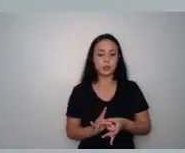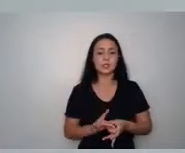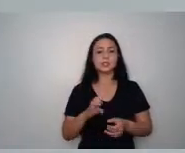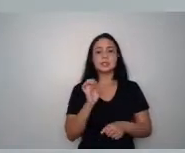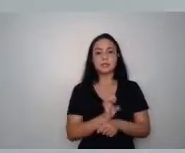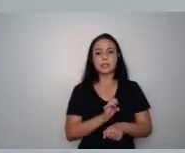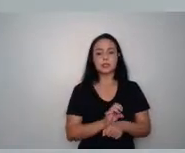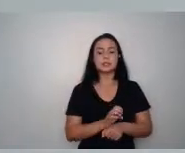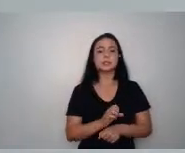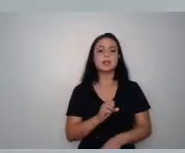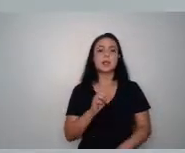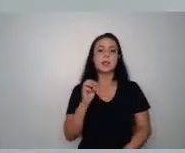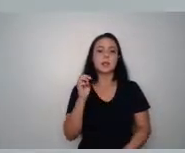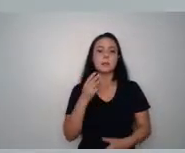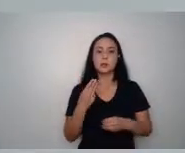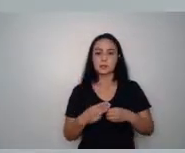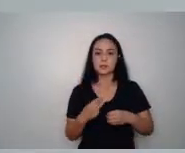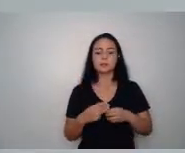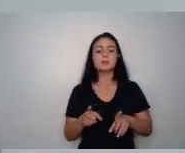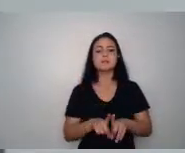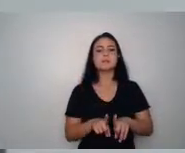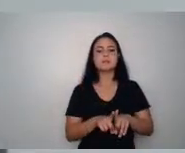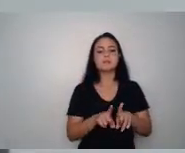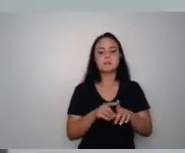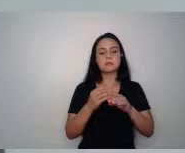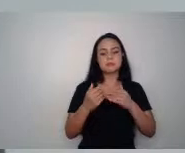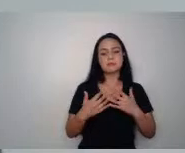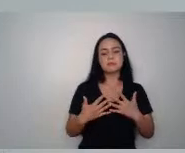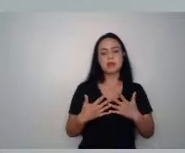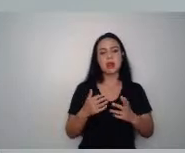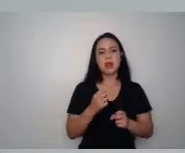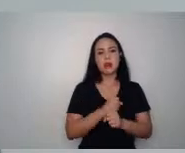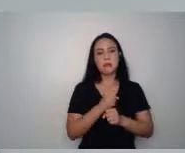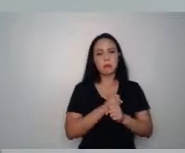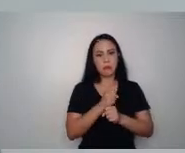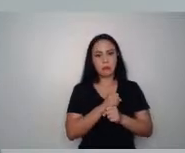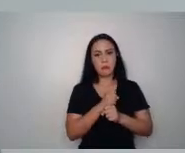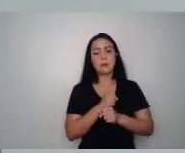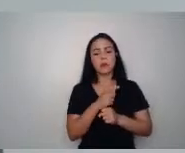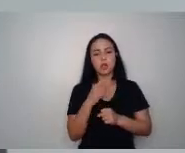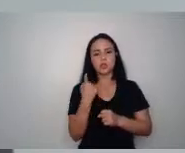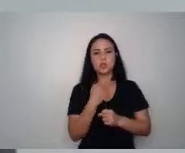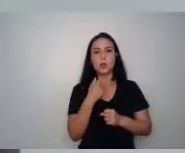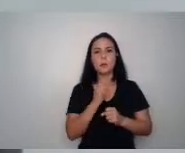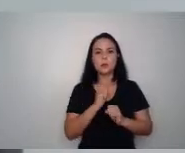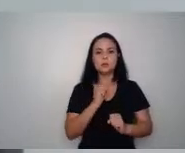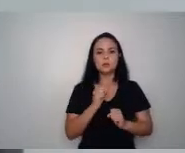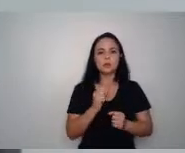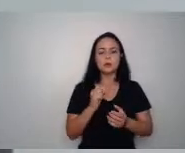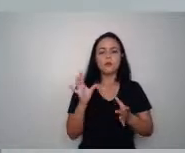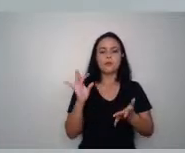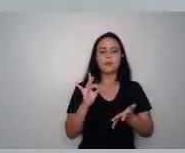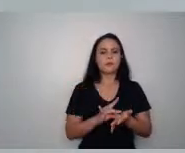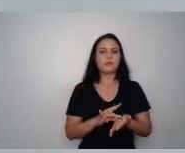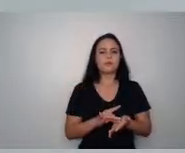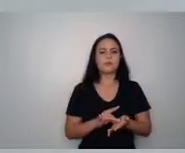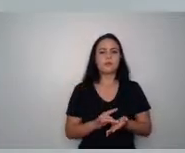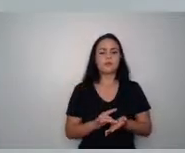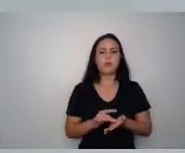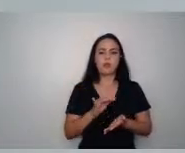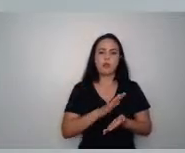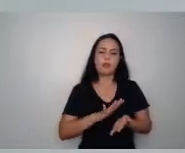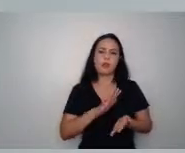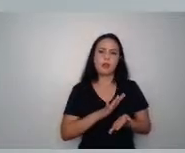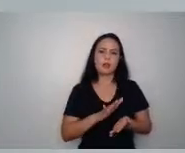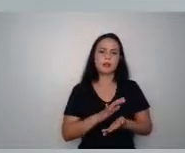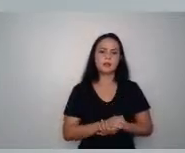government and the states, as well as the municipal governments. And it's this revenue or this income that will